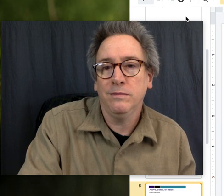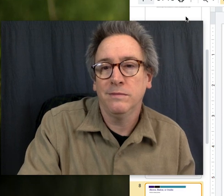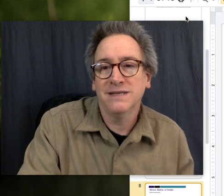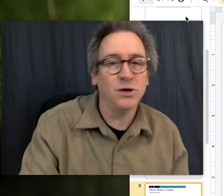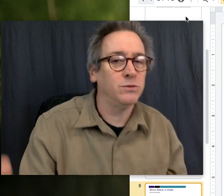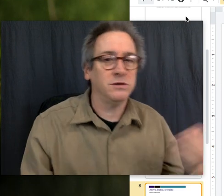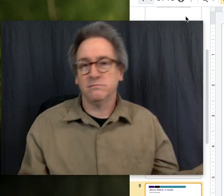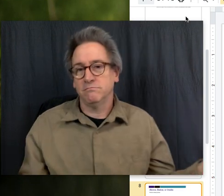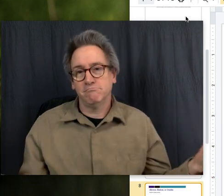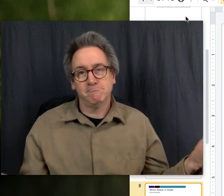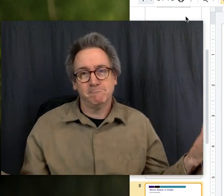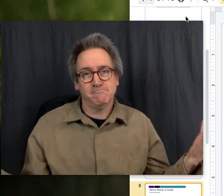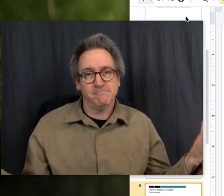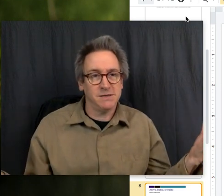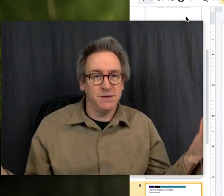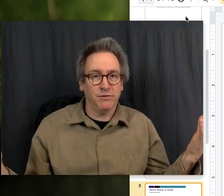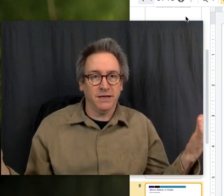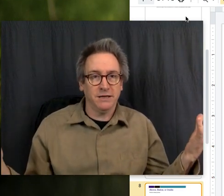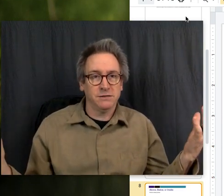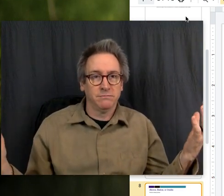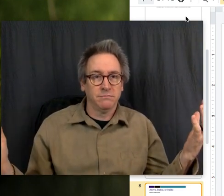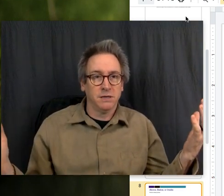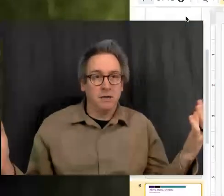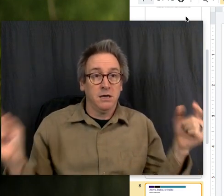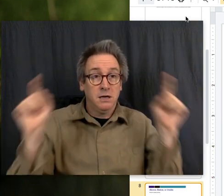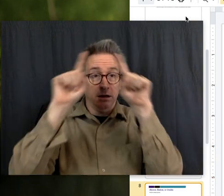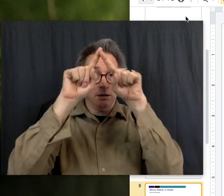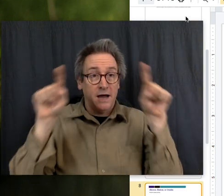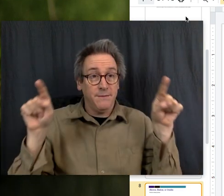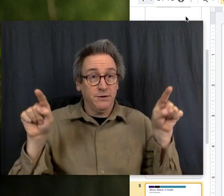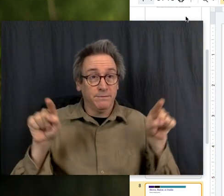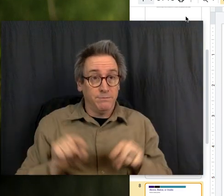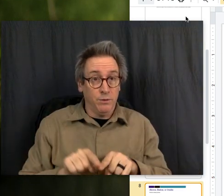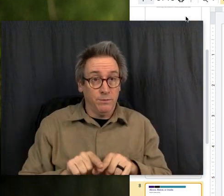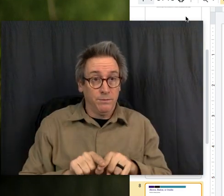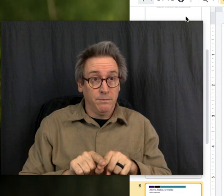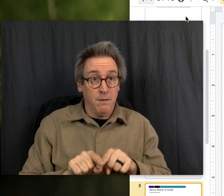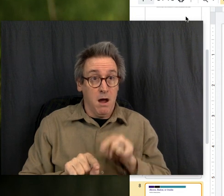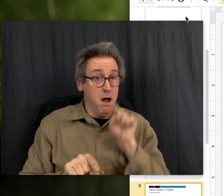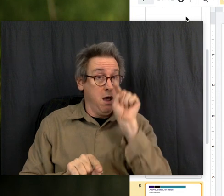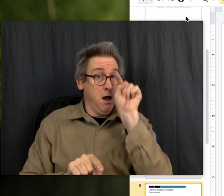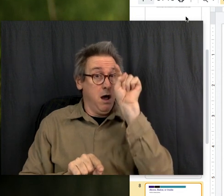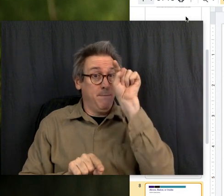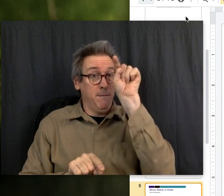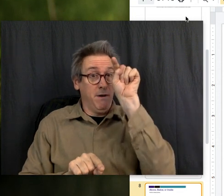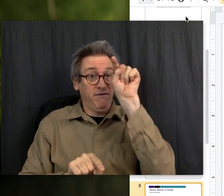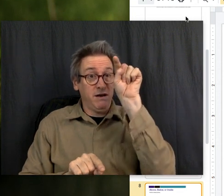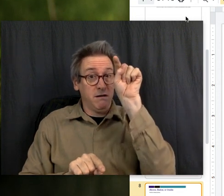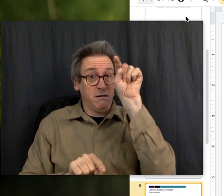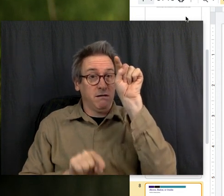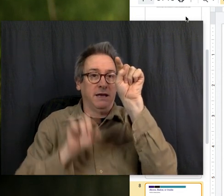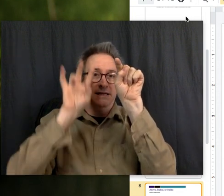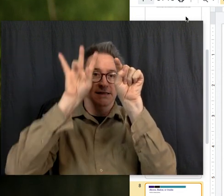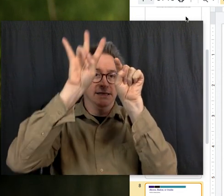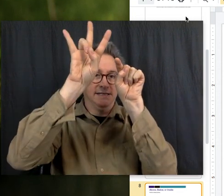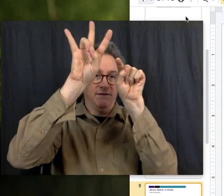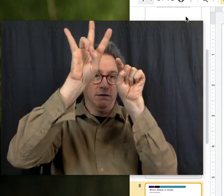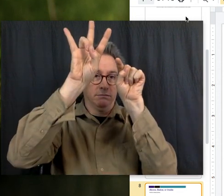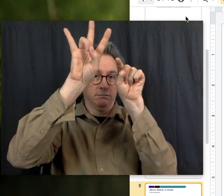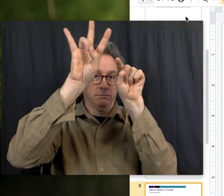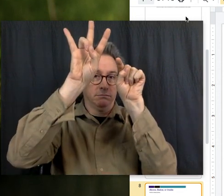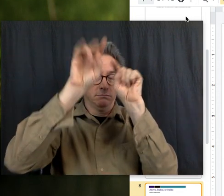on. So, some simple things. Diamond. Up above it is a